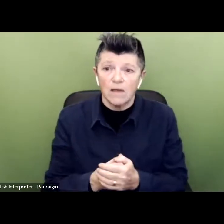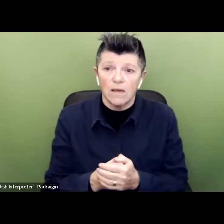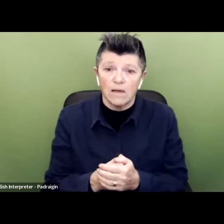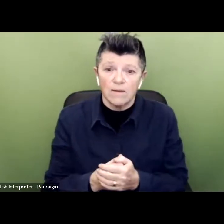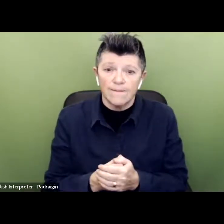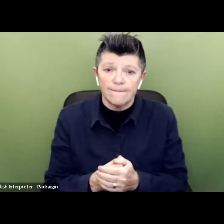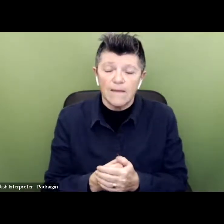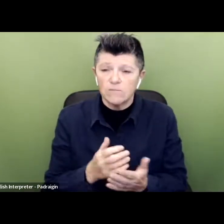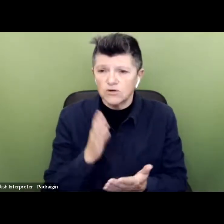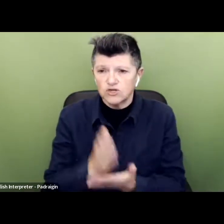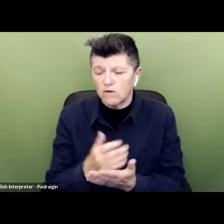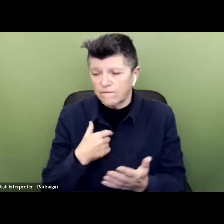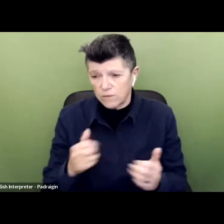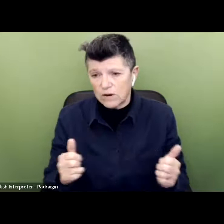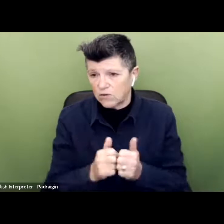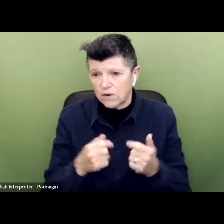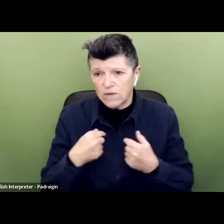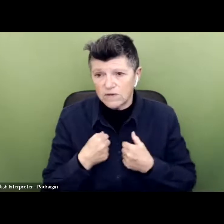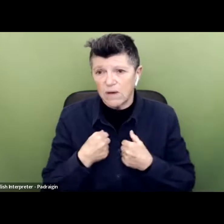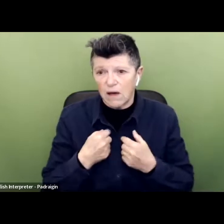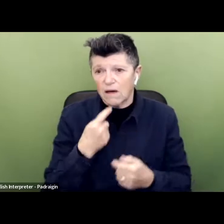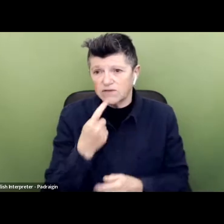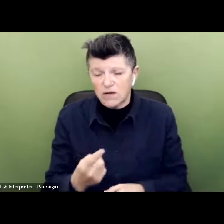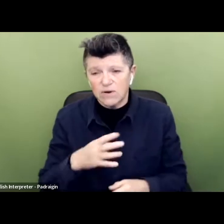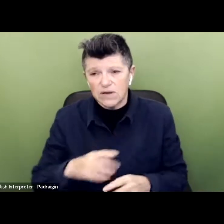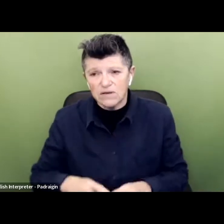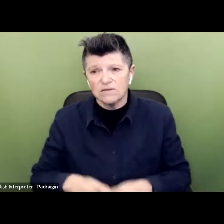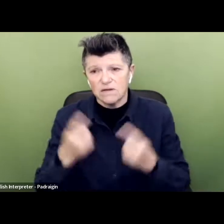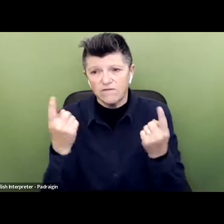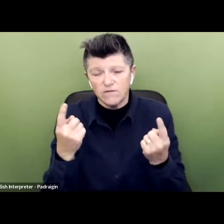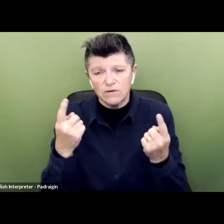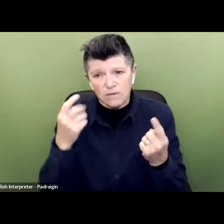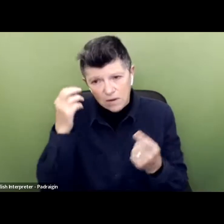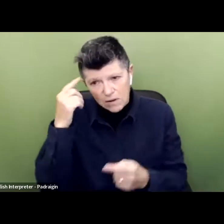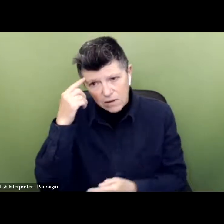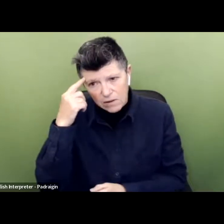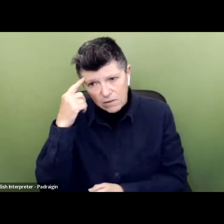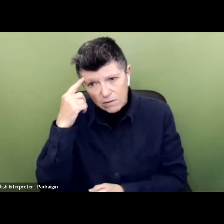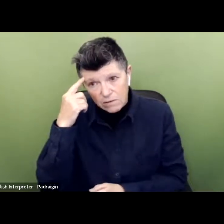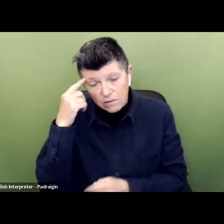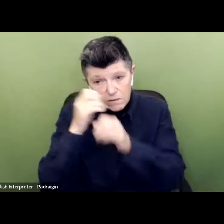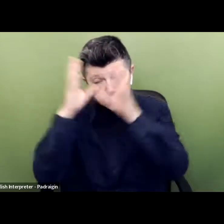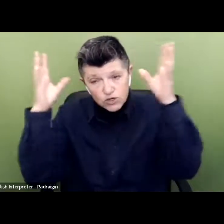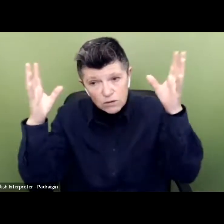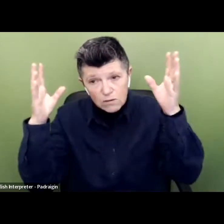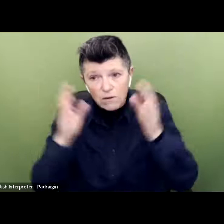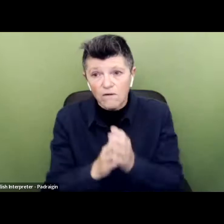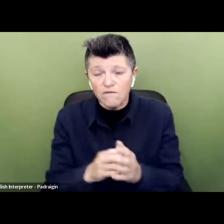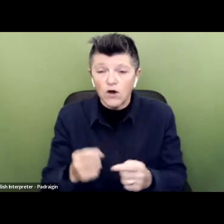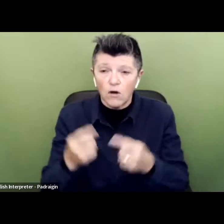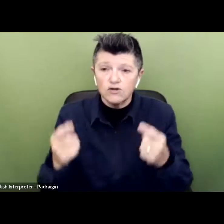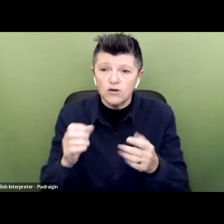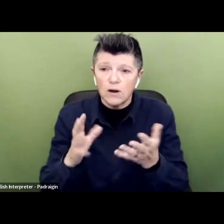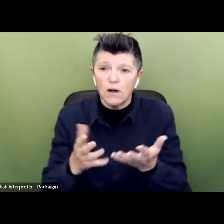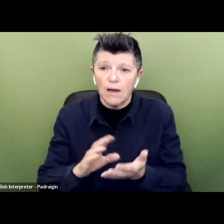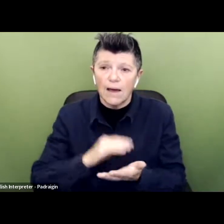agree with this, but I have argued that we need to have a different notion of cultural capital, which recognises the fact that digital skills or digital